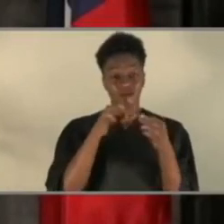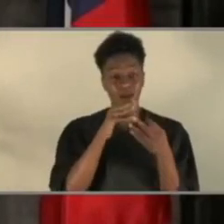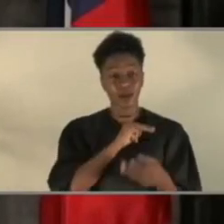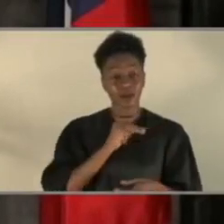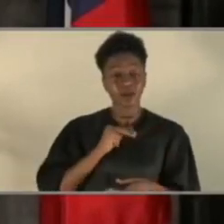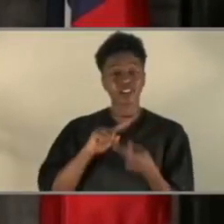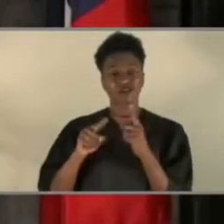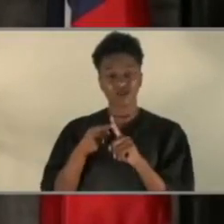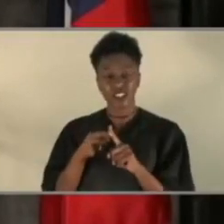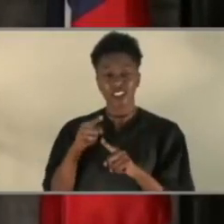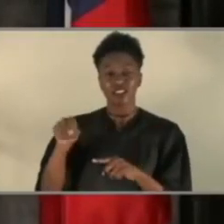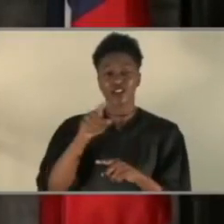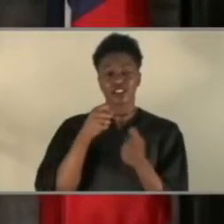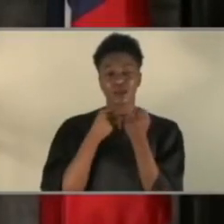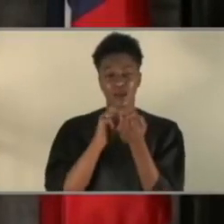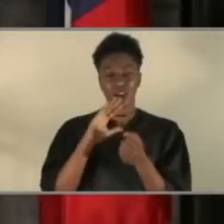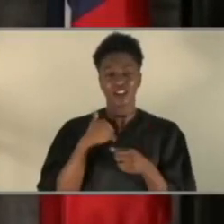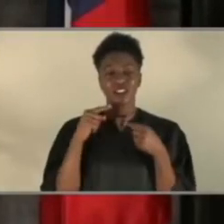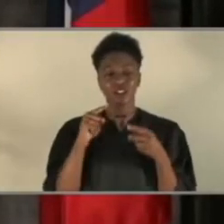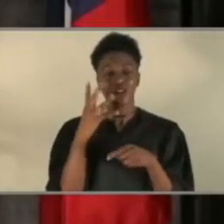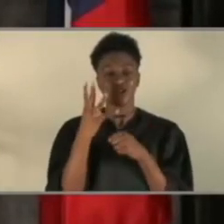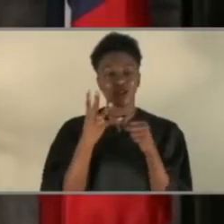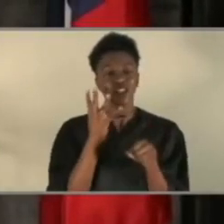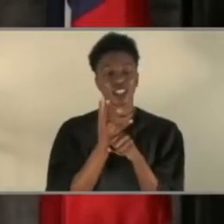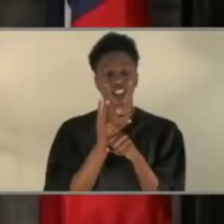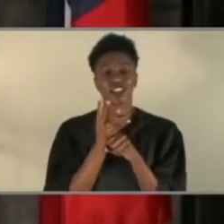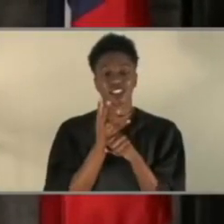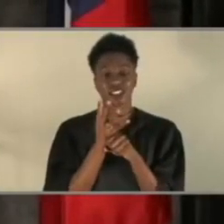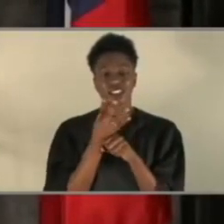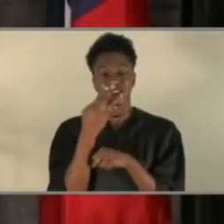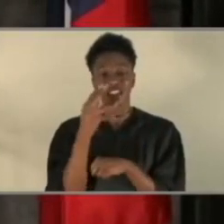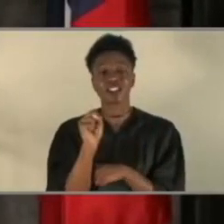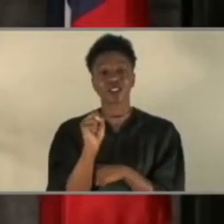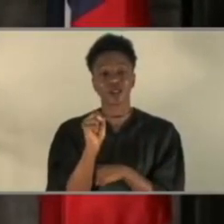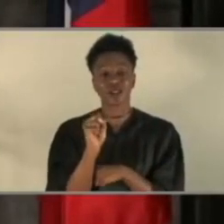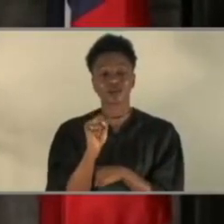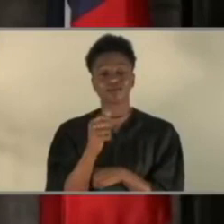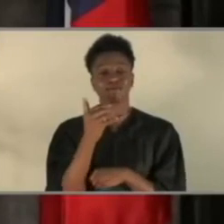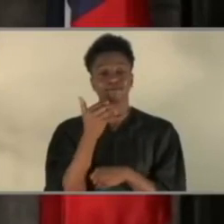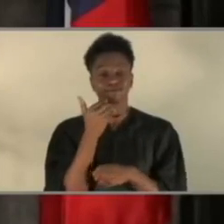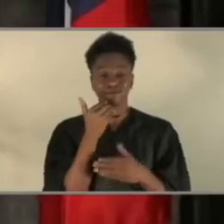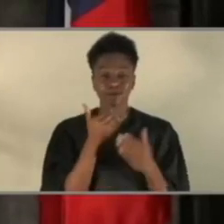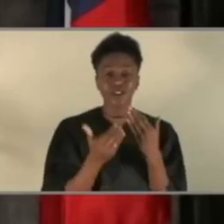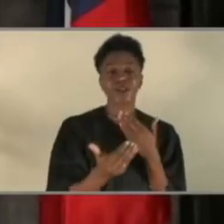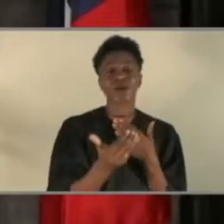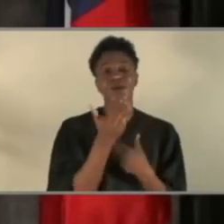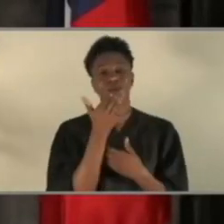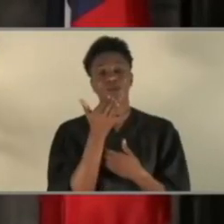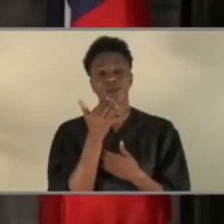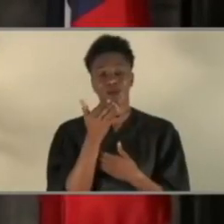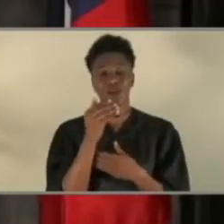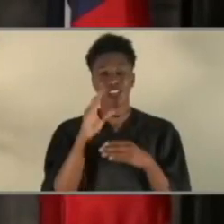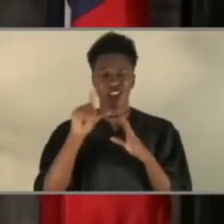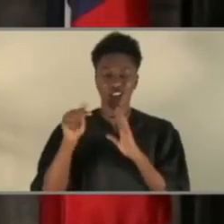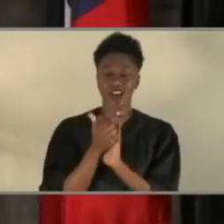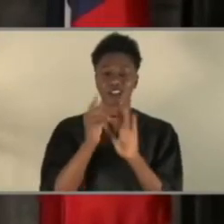our 4 years of high school, and last but not least, greetings and good morning, Beach High School class of 2020.